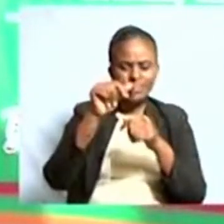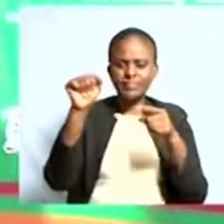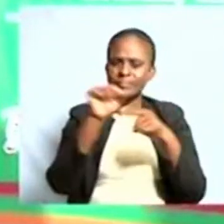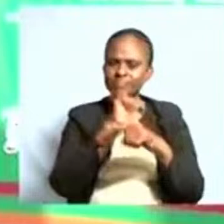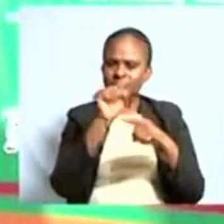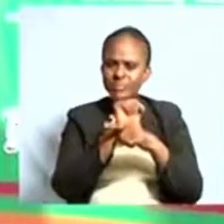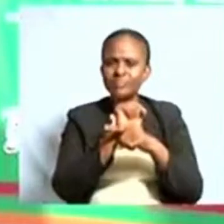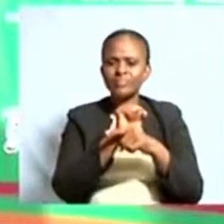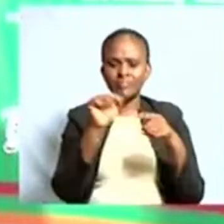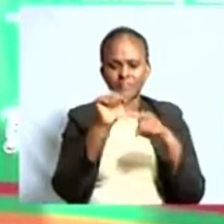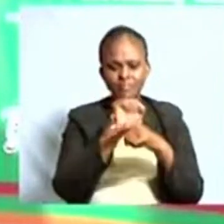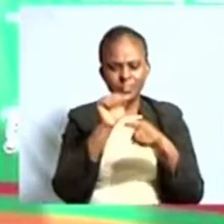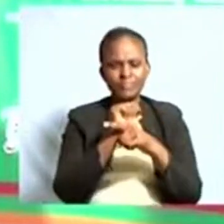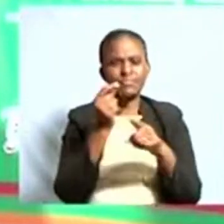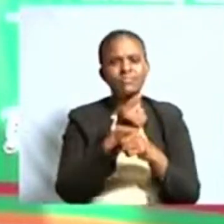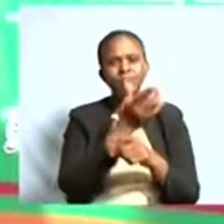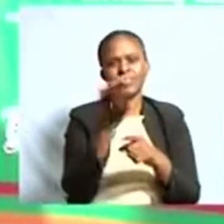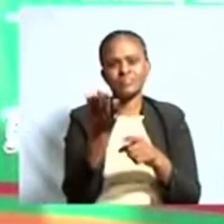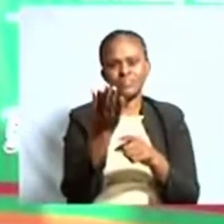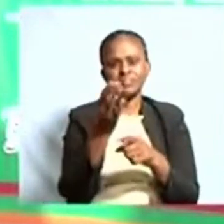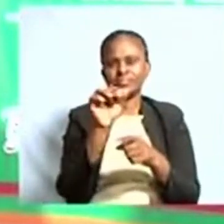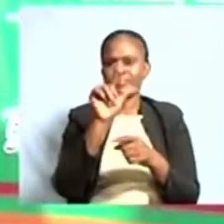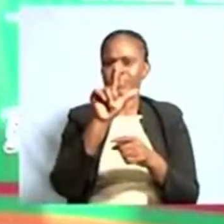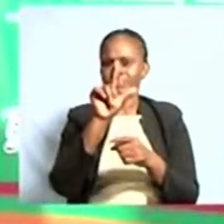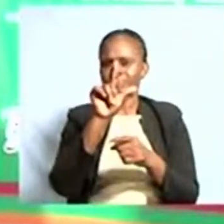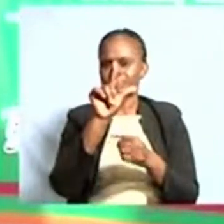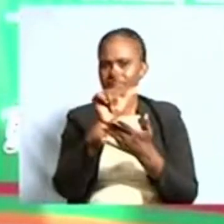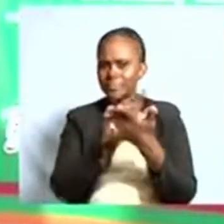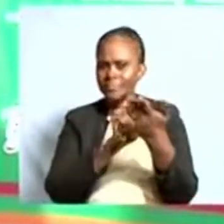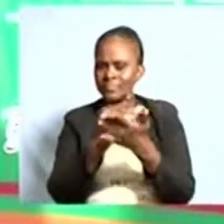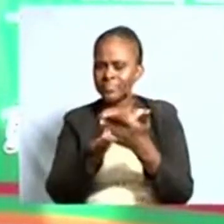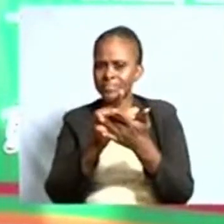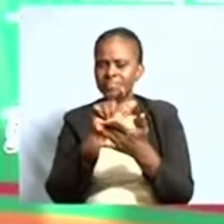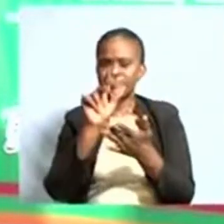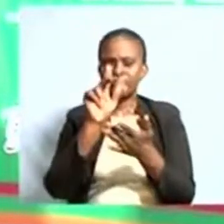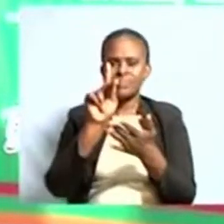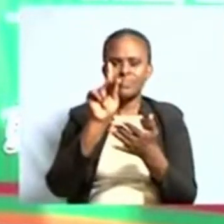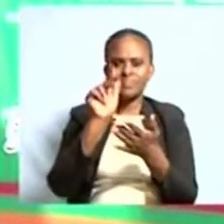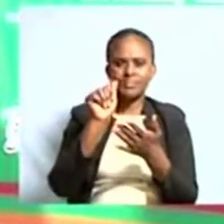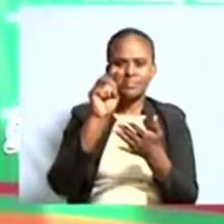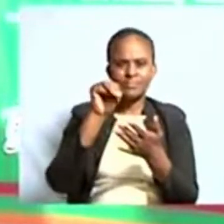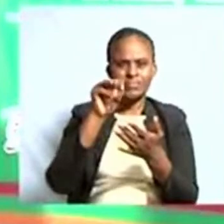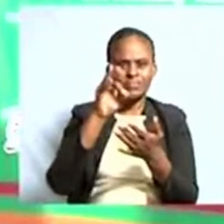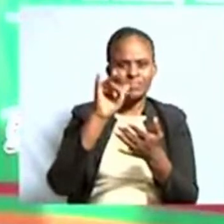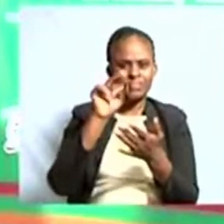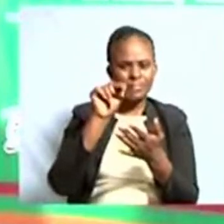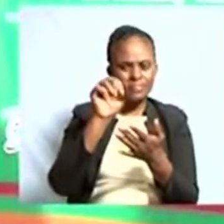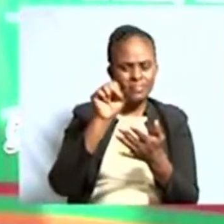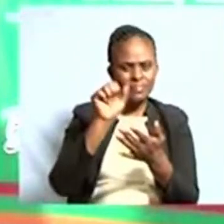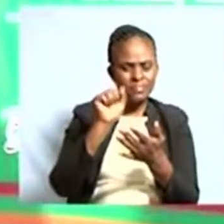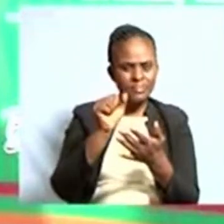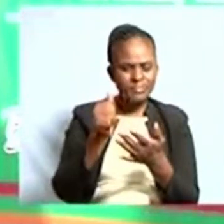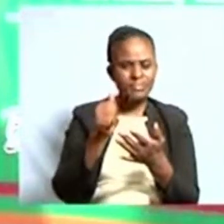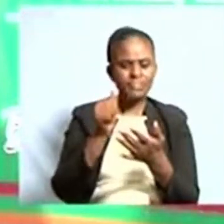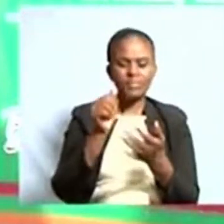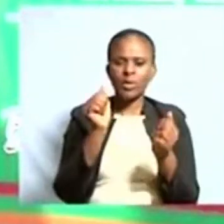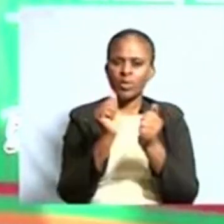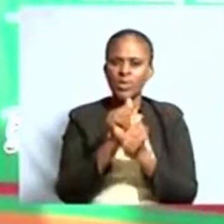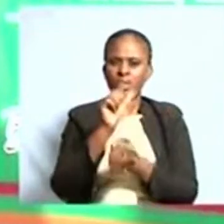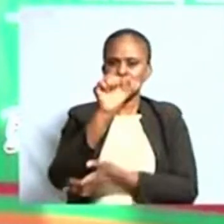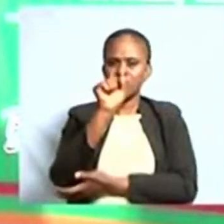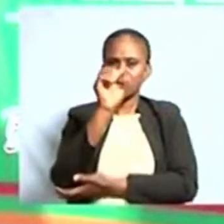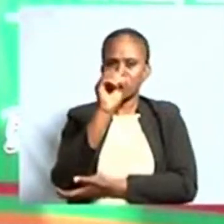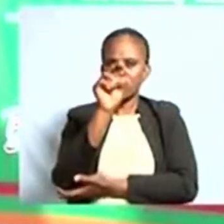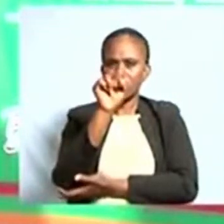They are being trained from Lilai, Kamfinsa, Sondela. They have this. We have this in our curriculum,